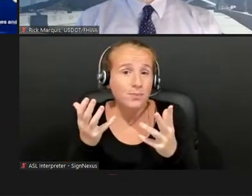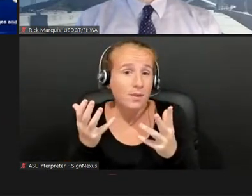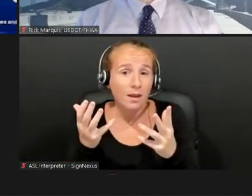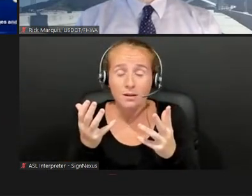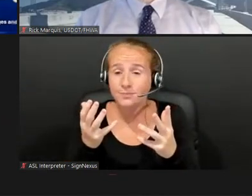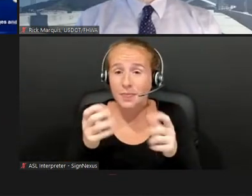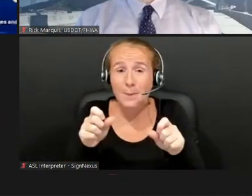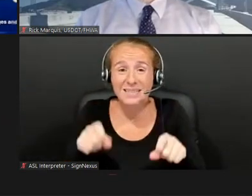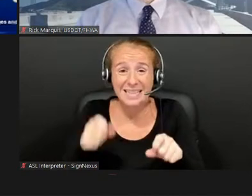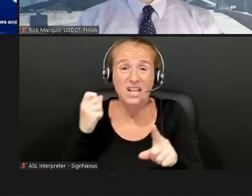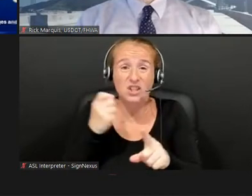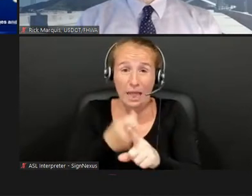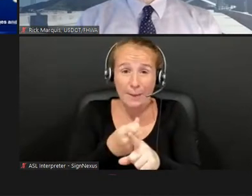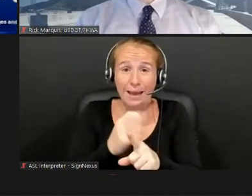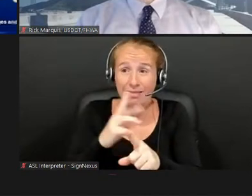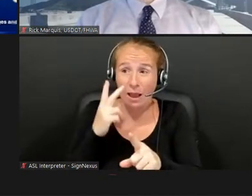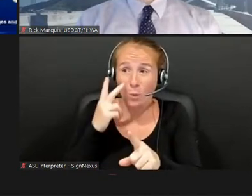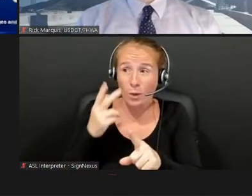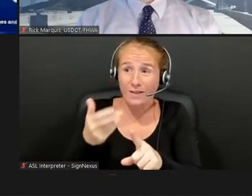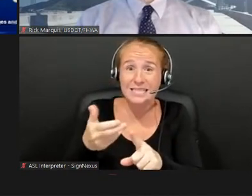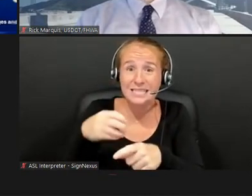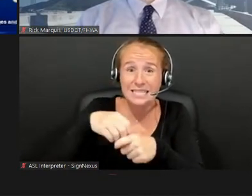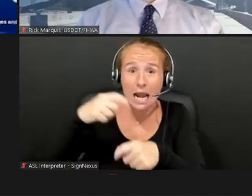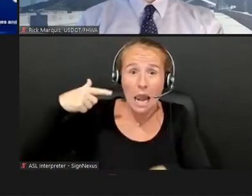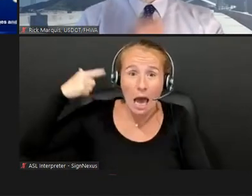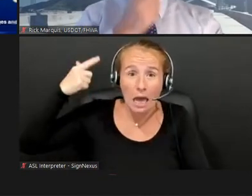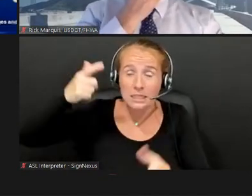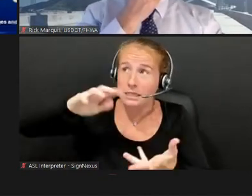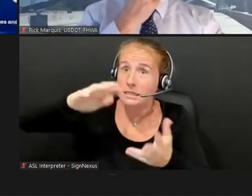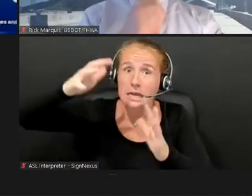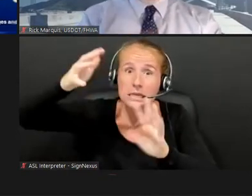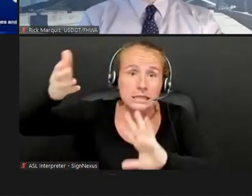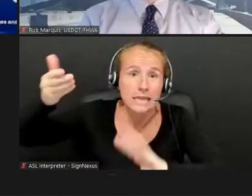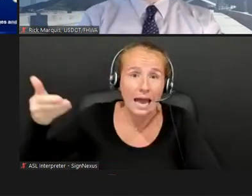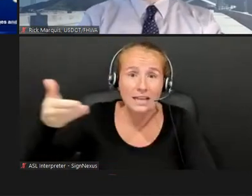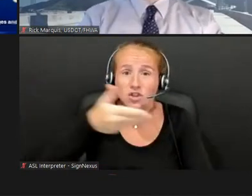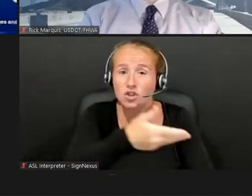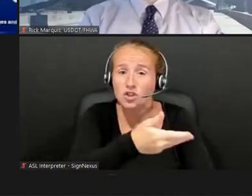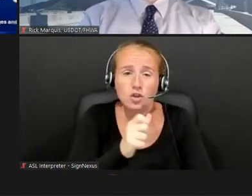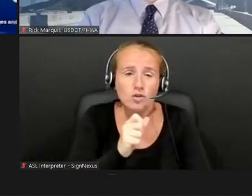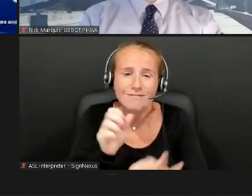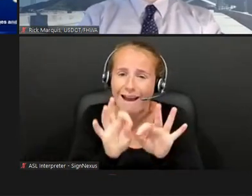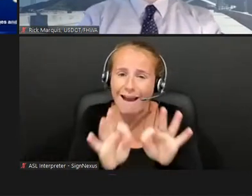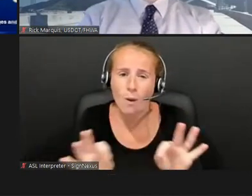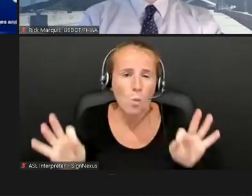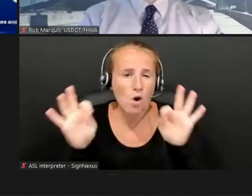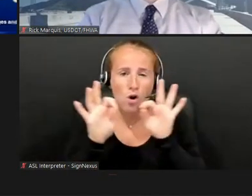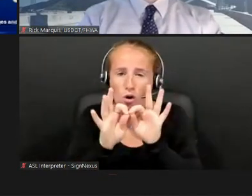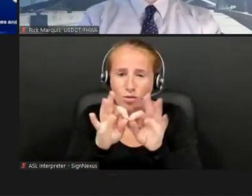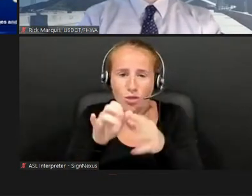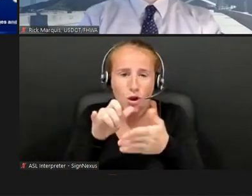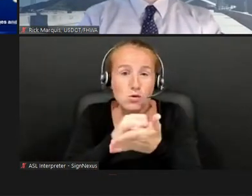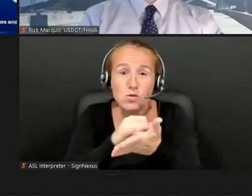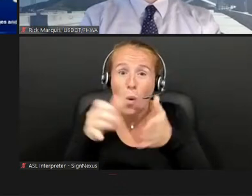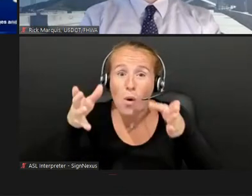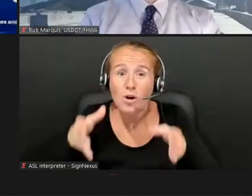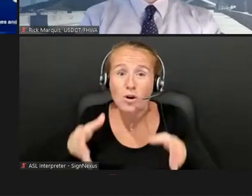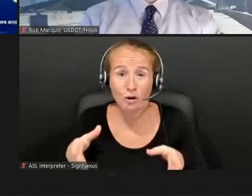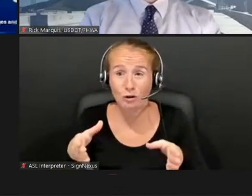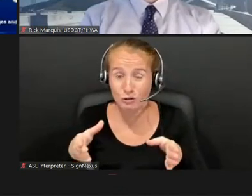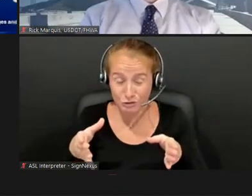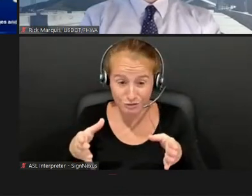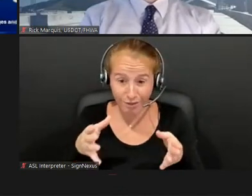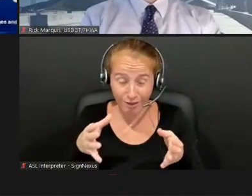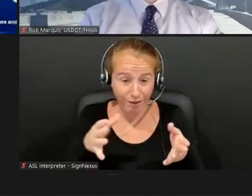potential impact that we've seen in in London how it's a disaster there it's not worth putting New Yorkers in